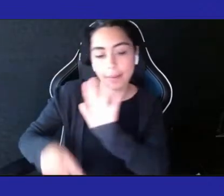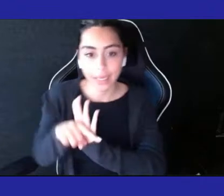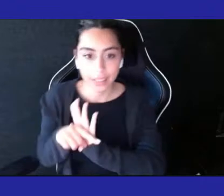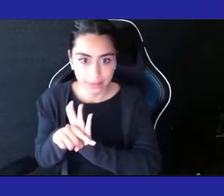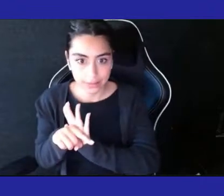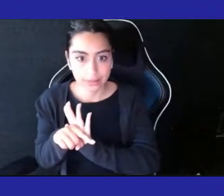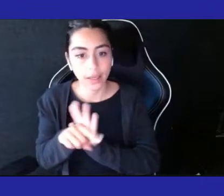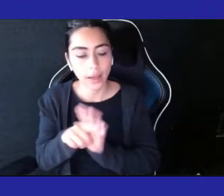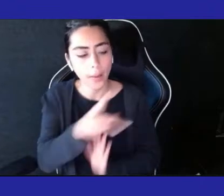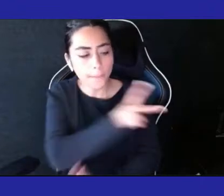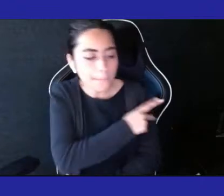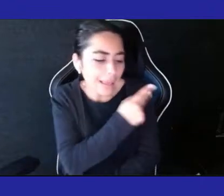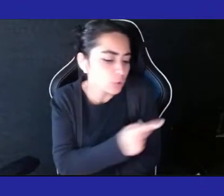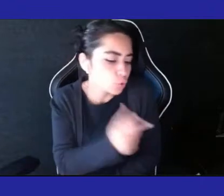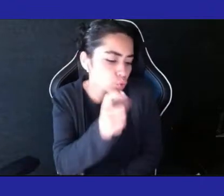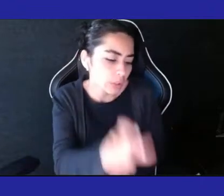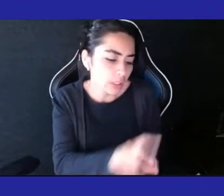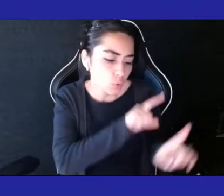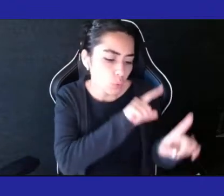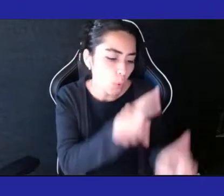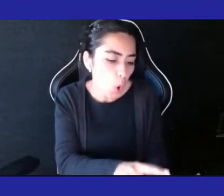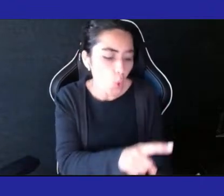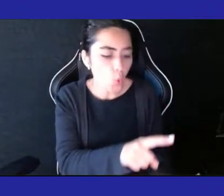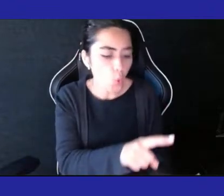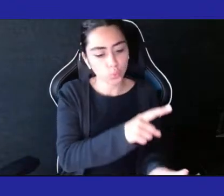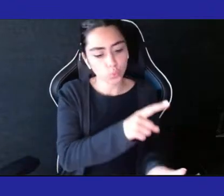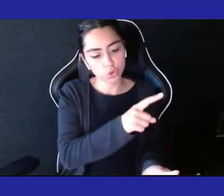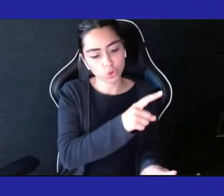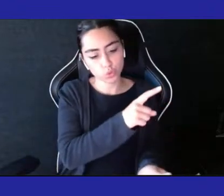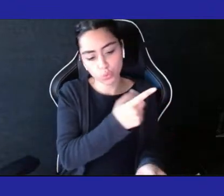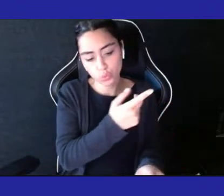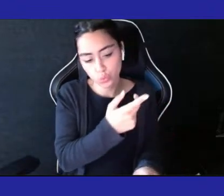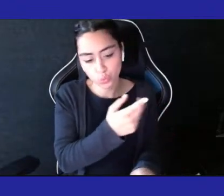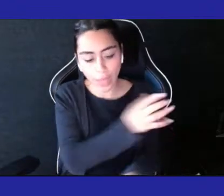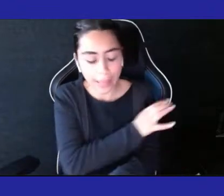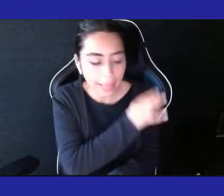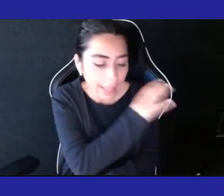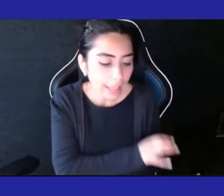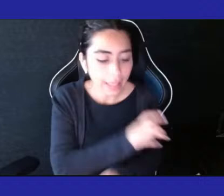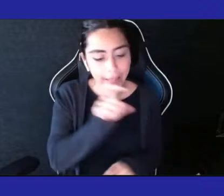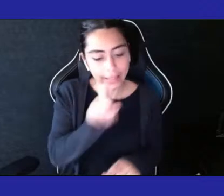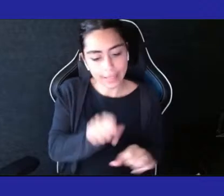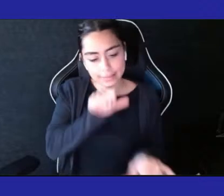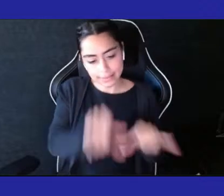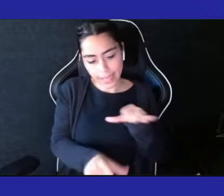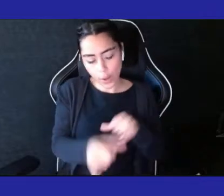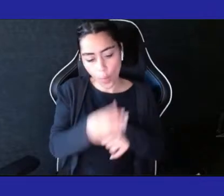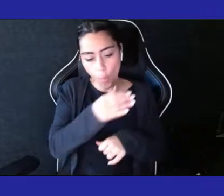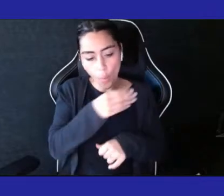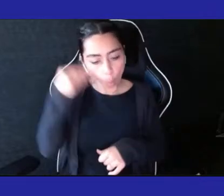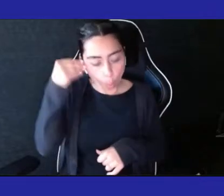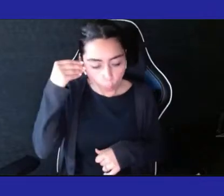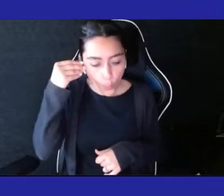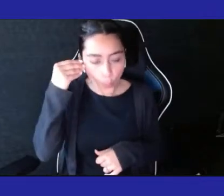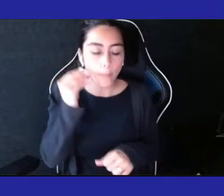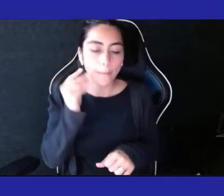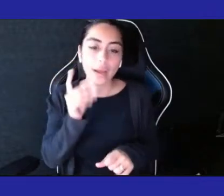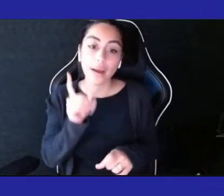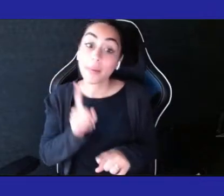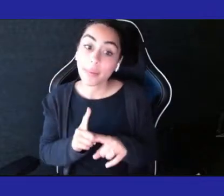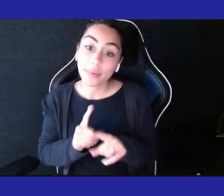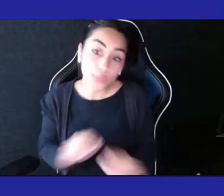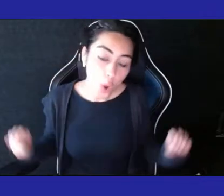have to leave the house. Good for people who have steps, seniors, but no physical exam